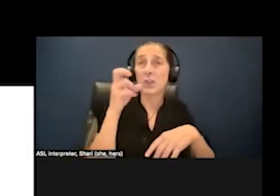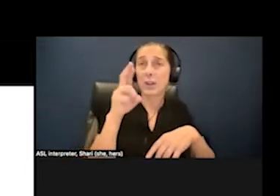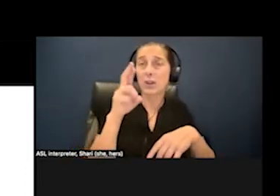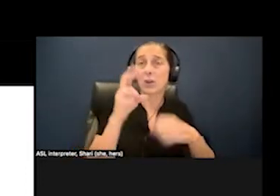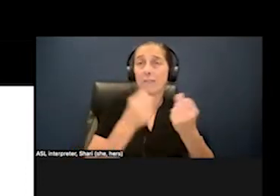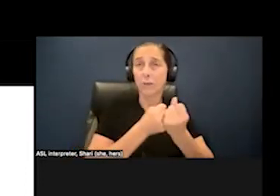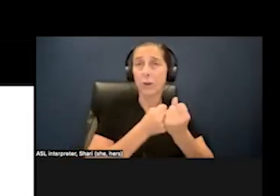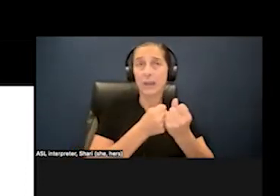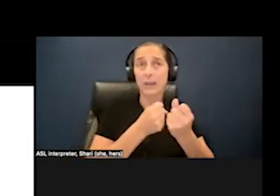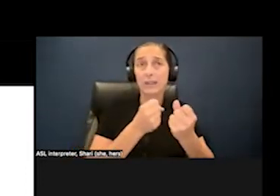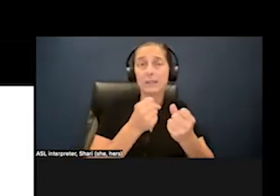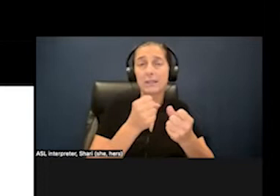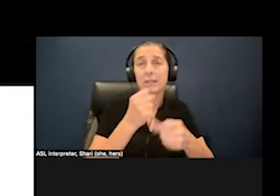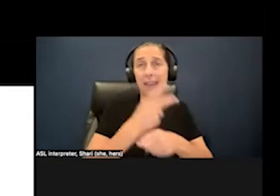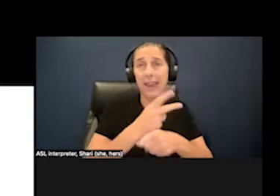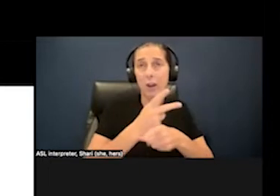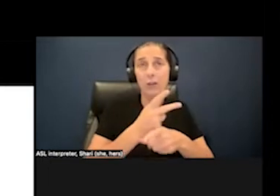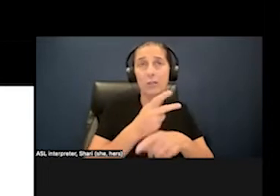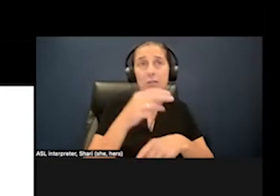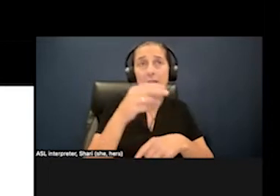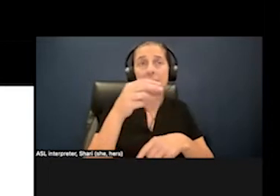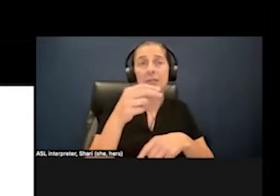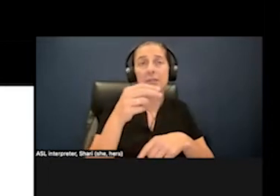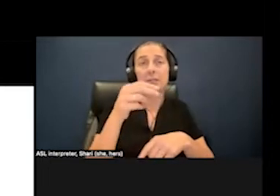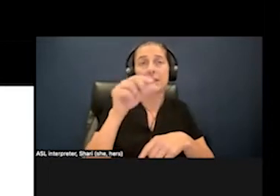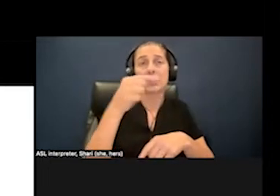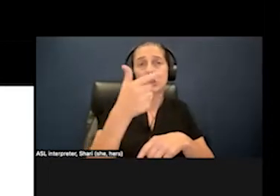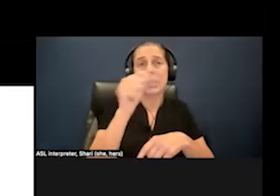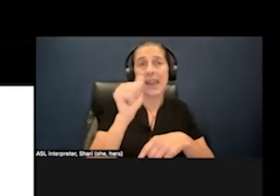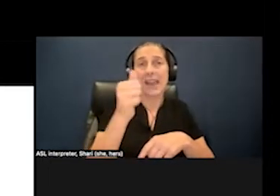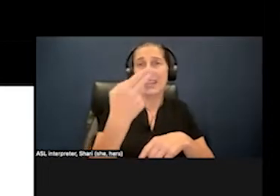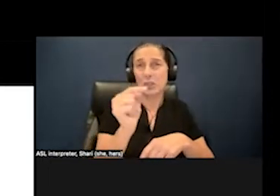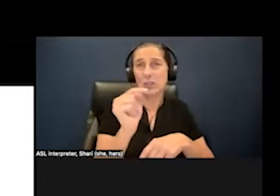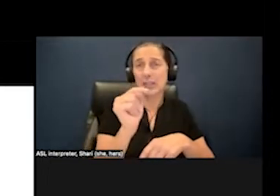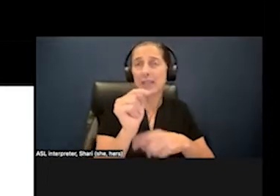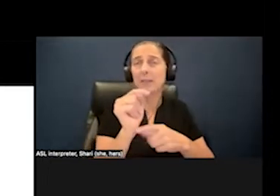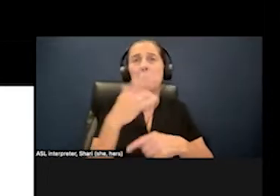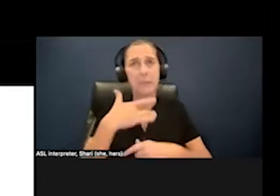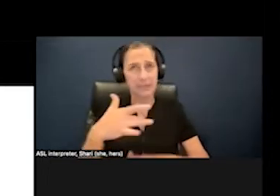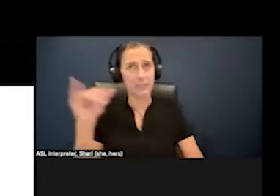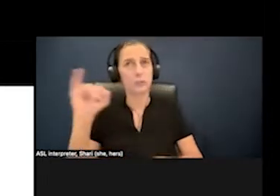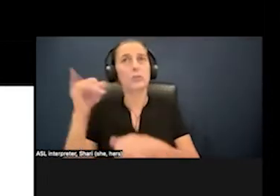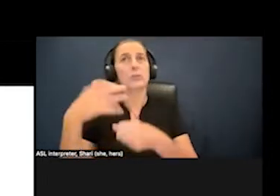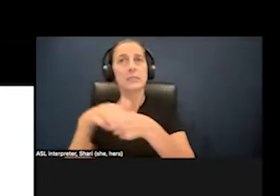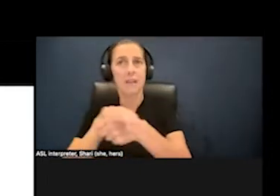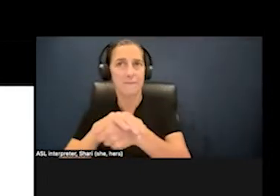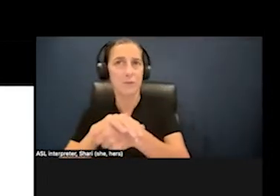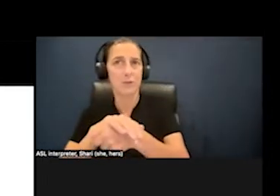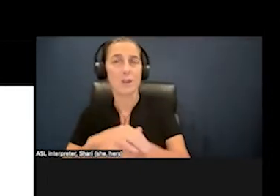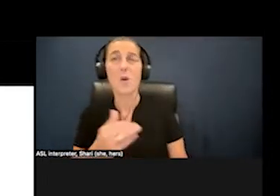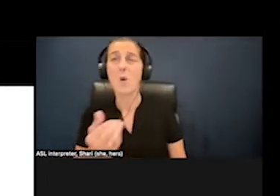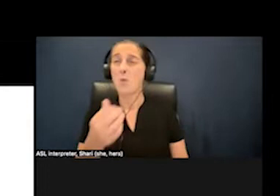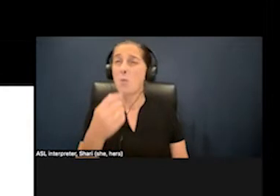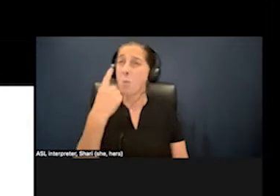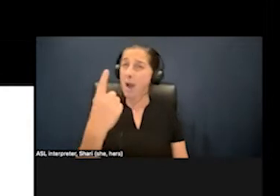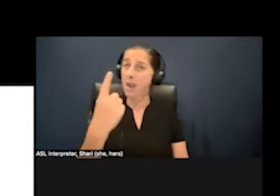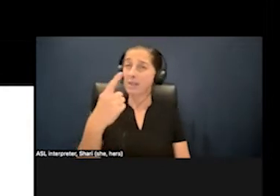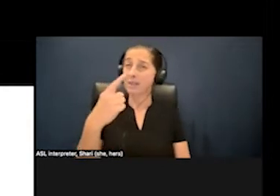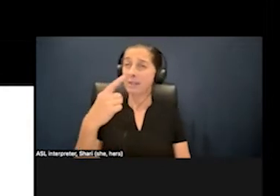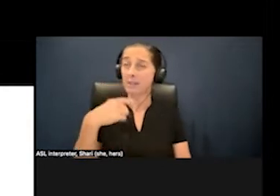The only times when I run into any issues with insurance coverage working with patients